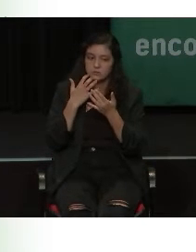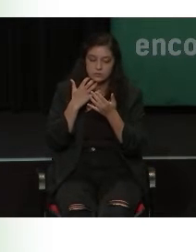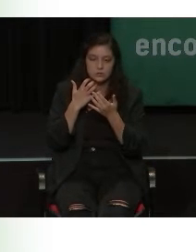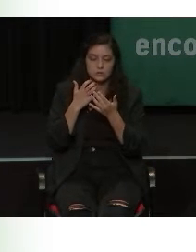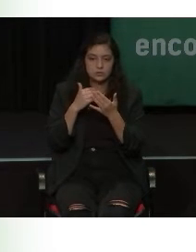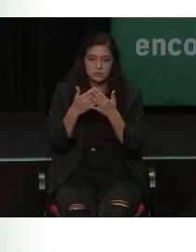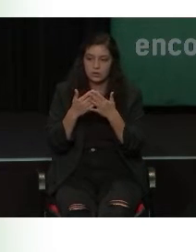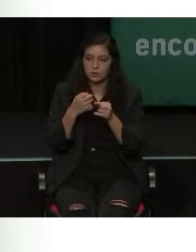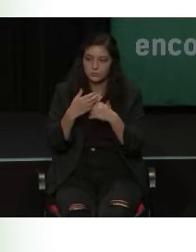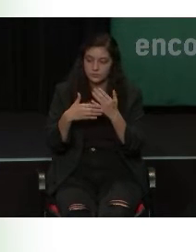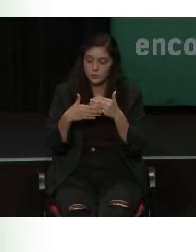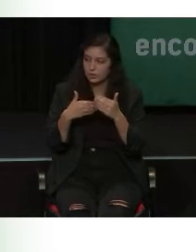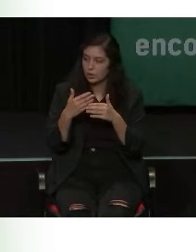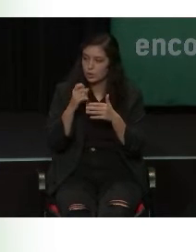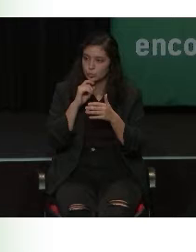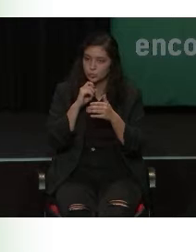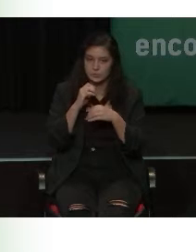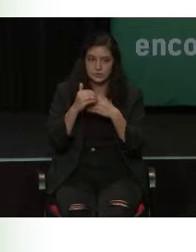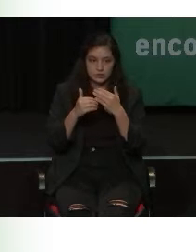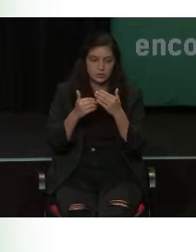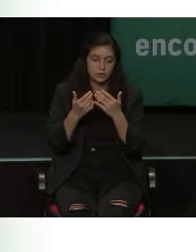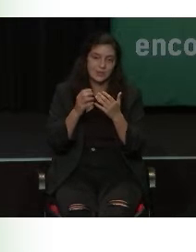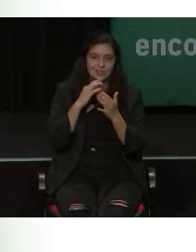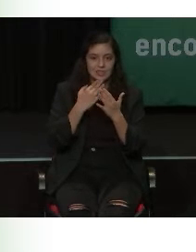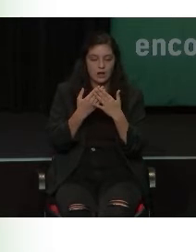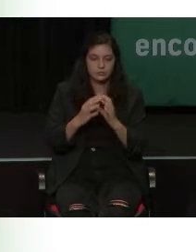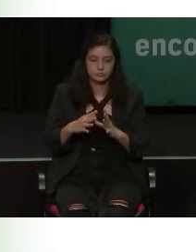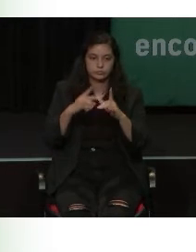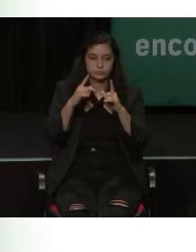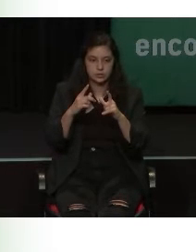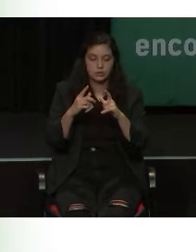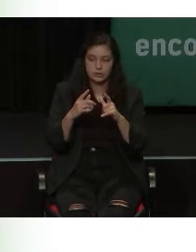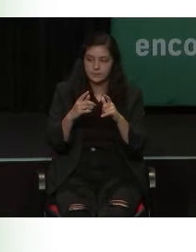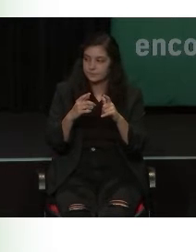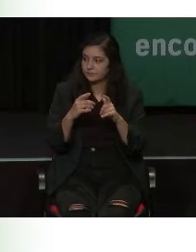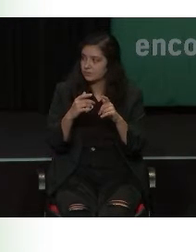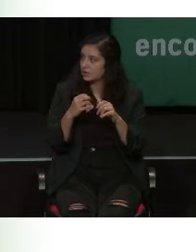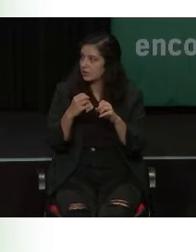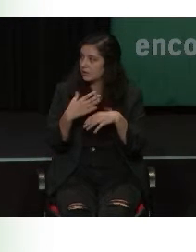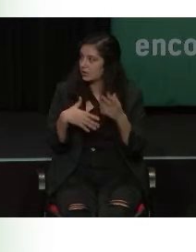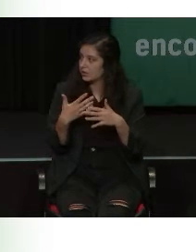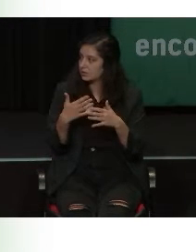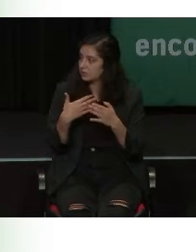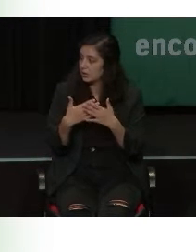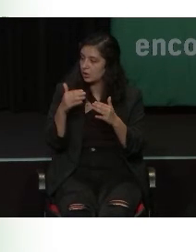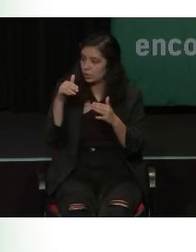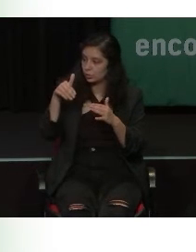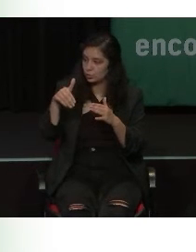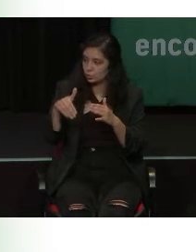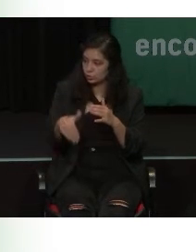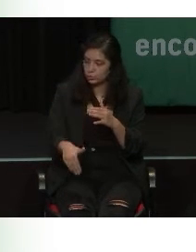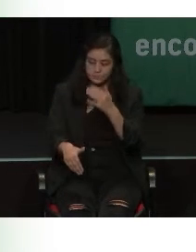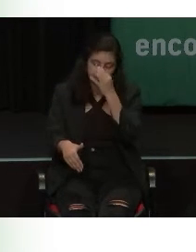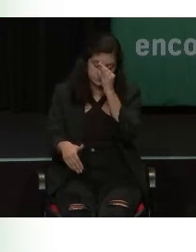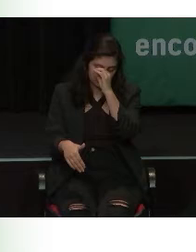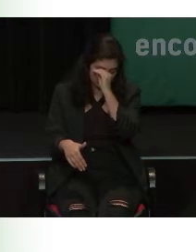index of predictability. In this case, I'm illustrating the predictability of the decline phase. So the decline